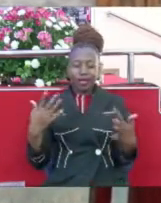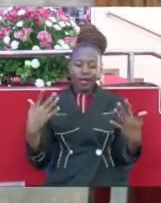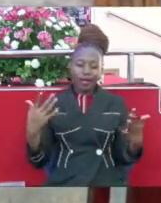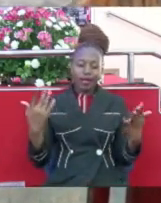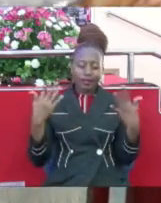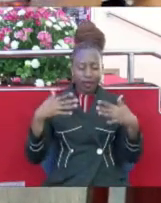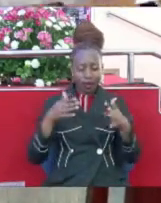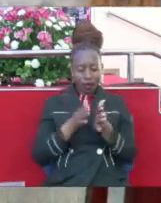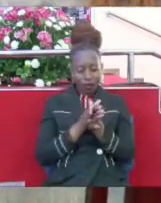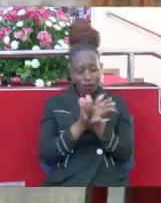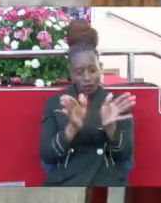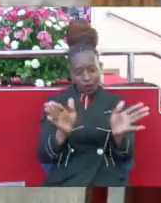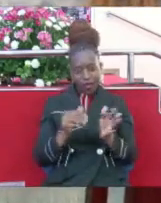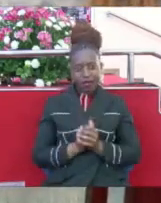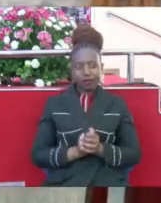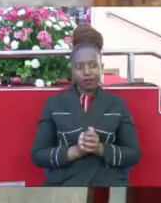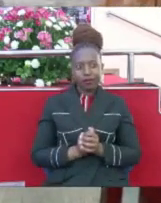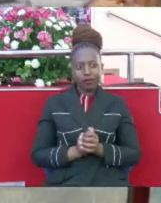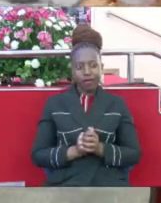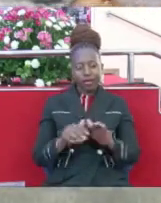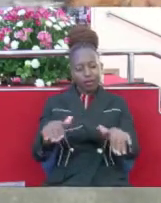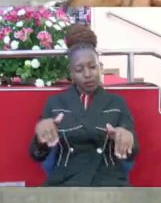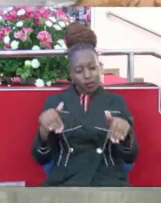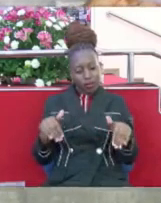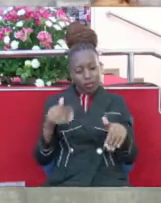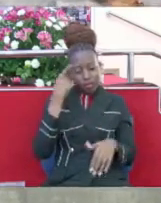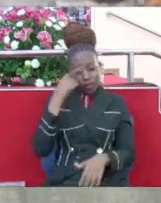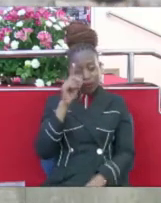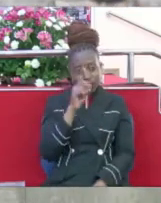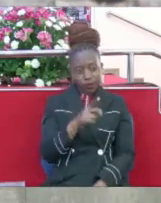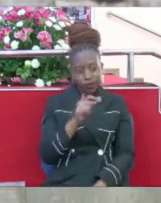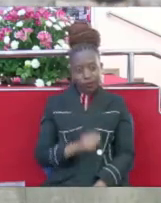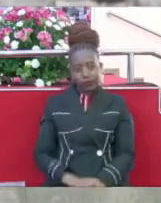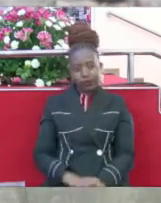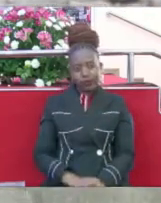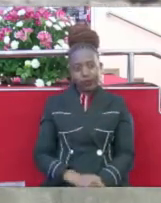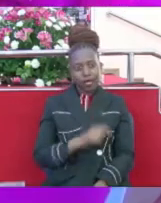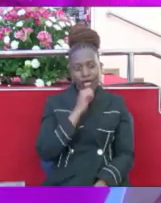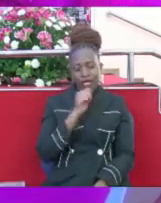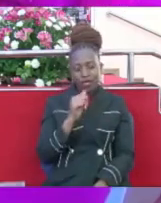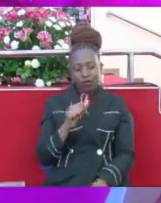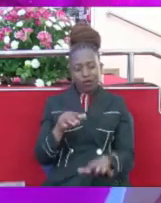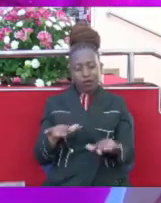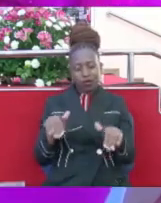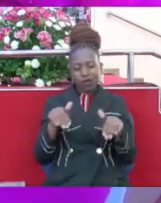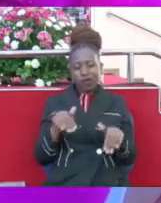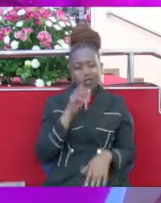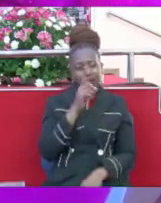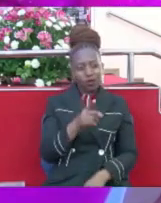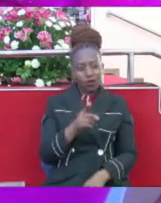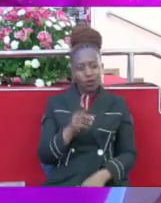saying, I am right here waiting for you. I am not waiting waiting for you to clean up first before